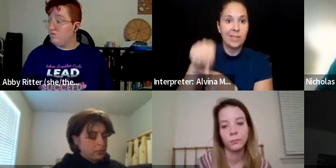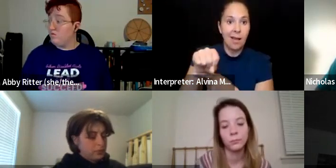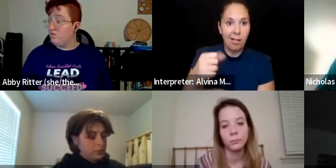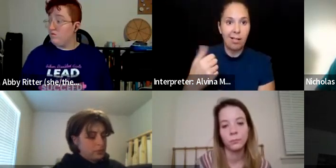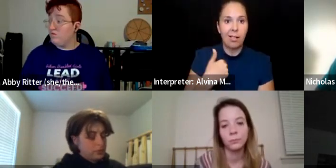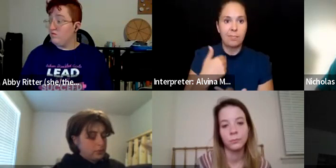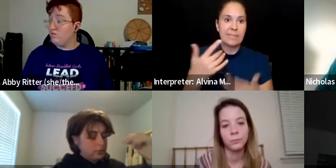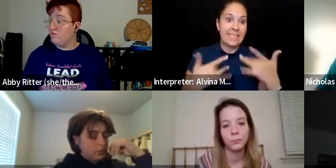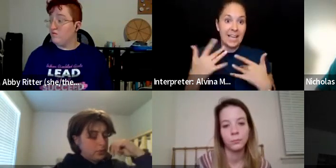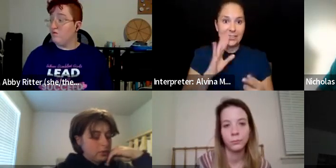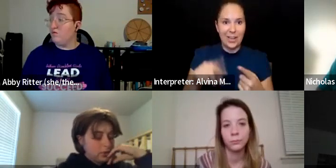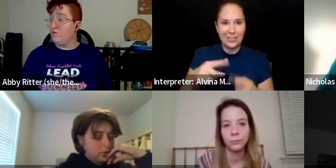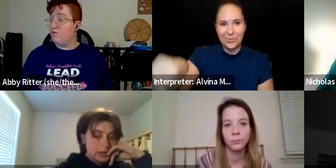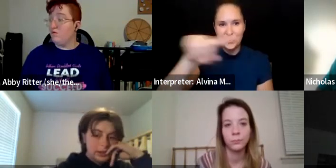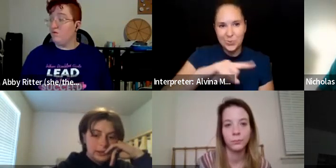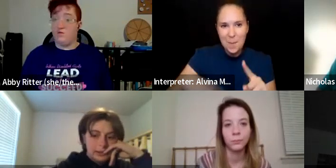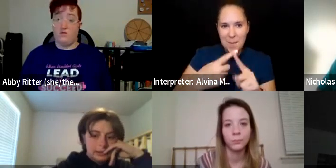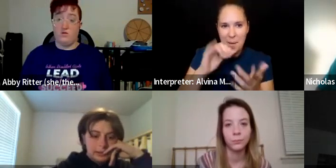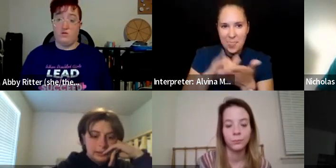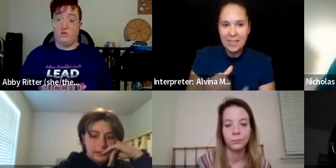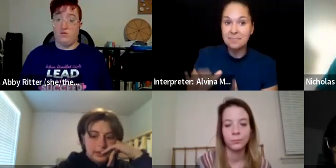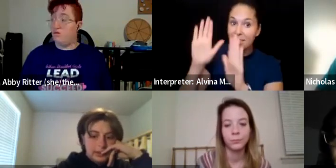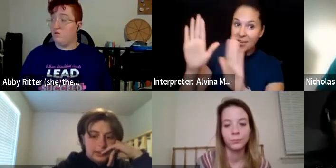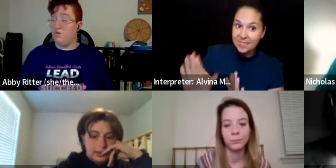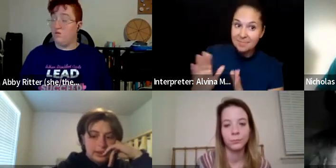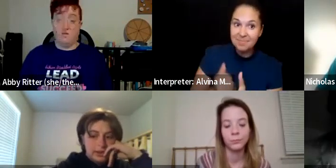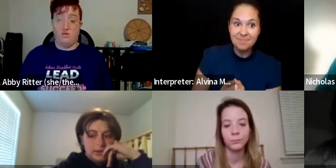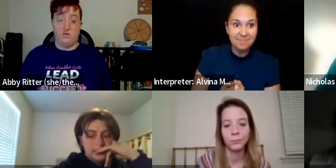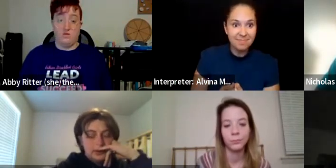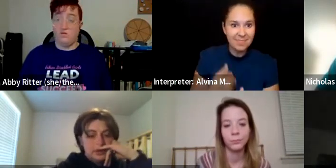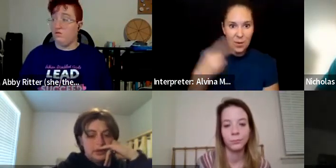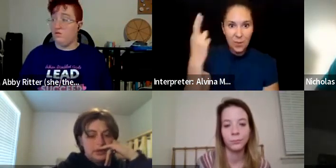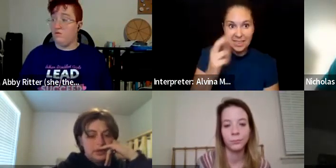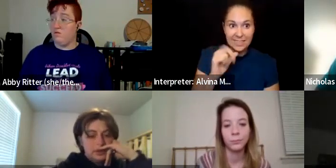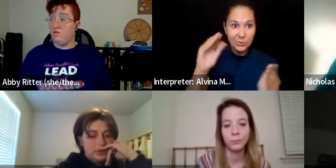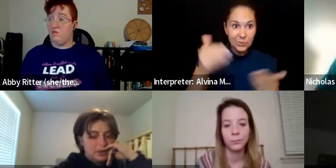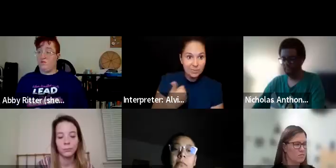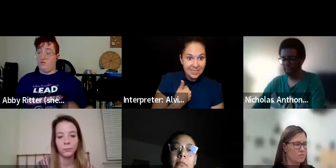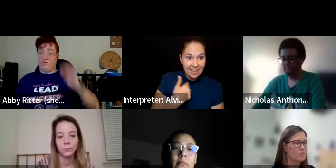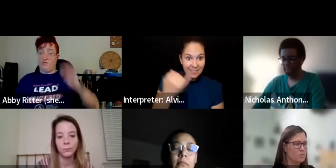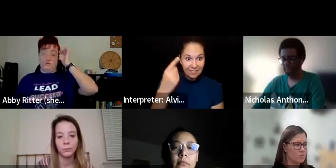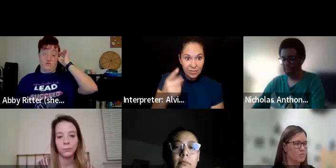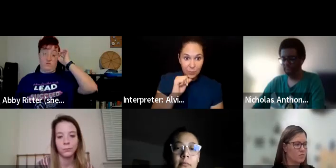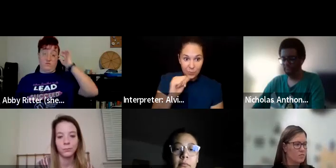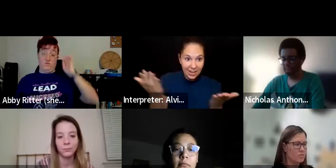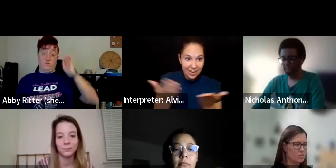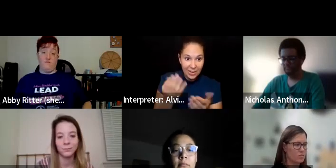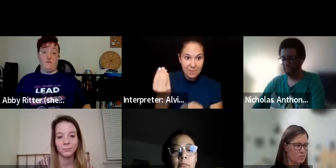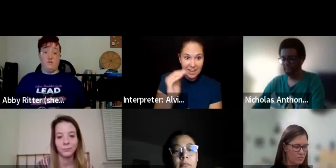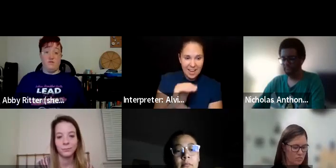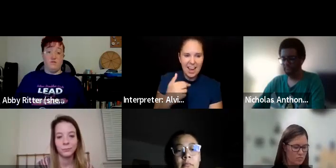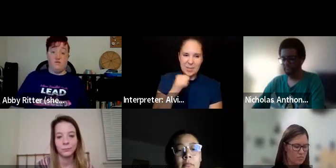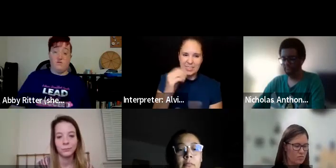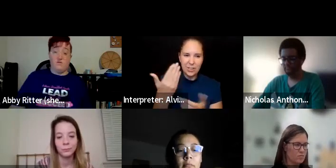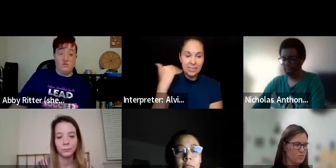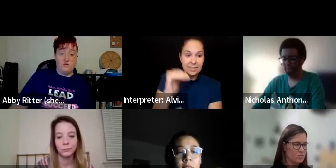that. Awesome. All right, and I realized I didn't introduce myself. If you weren't here Monday night, I wasn't here last night. My